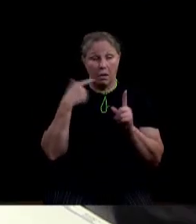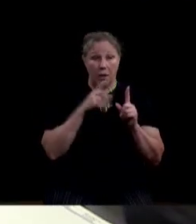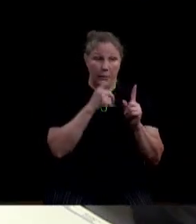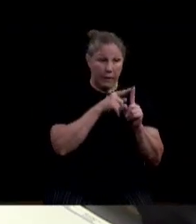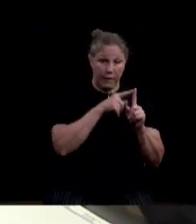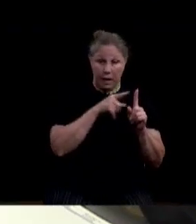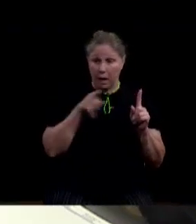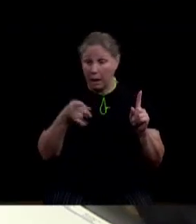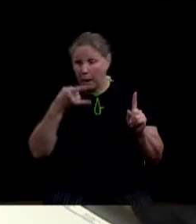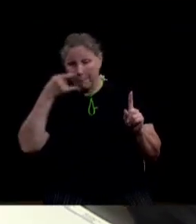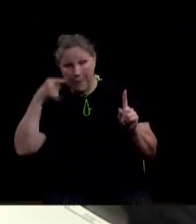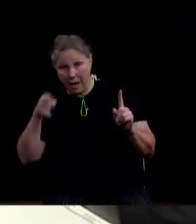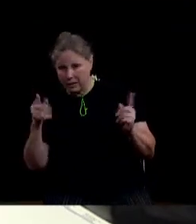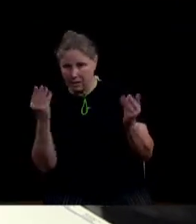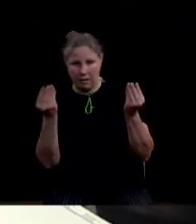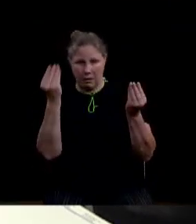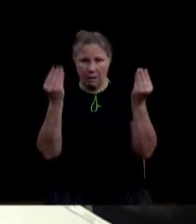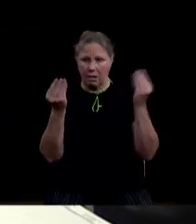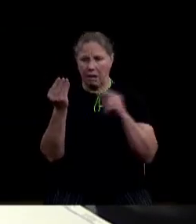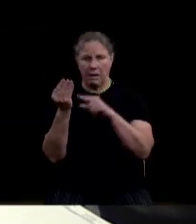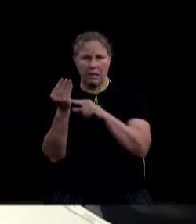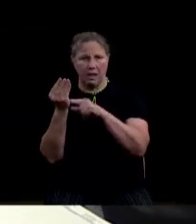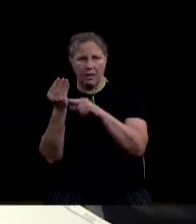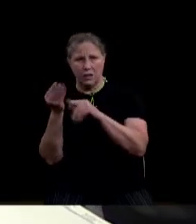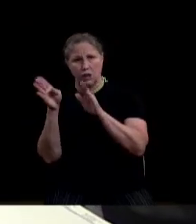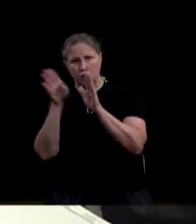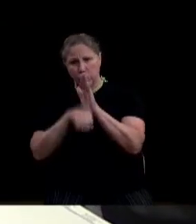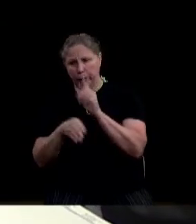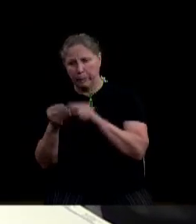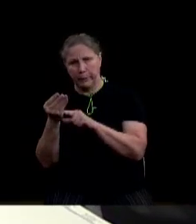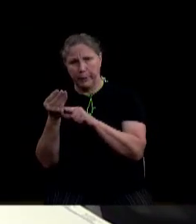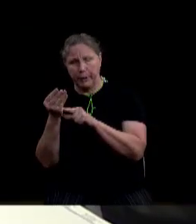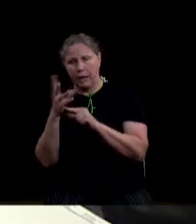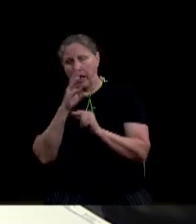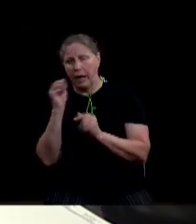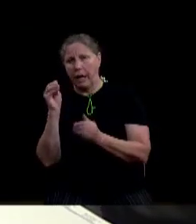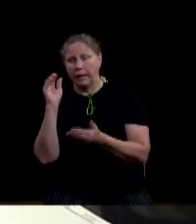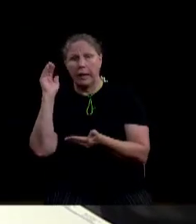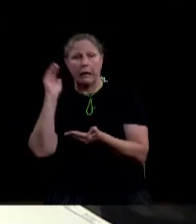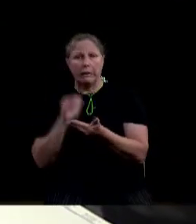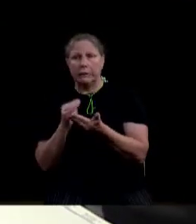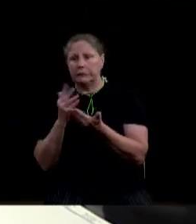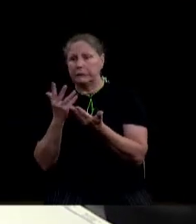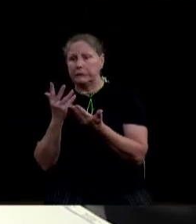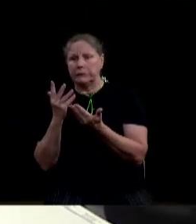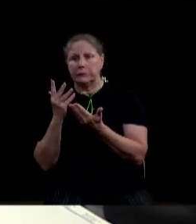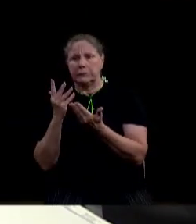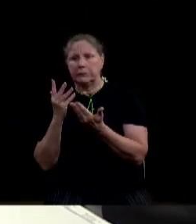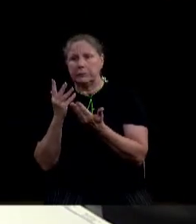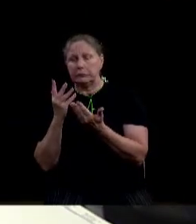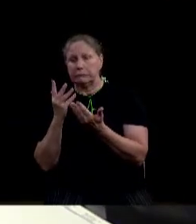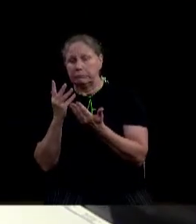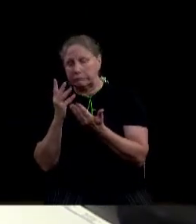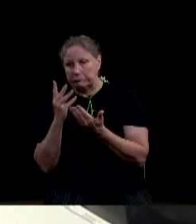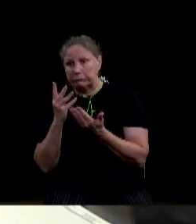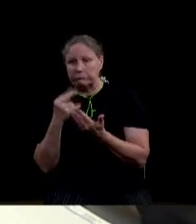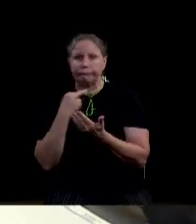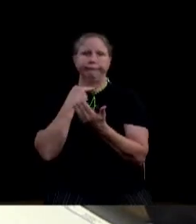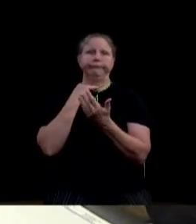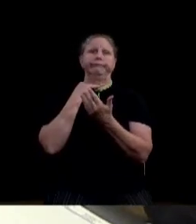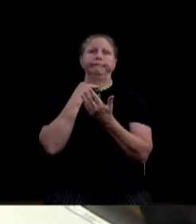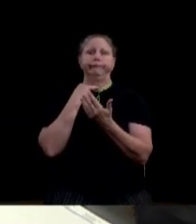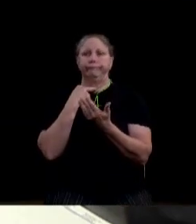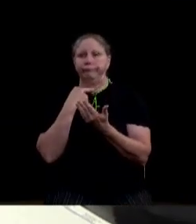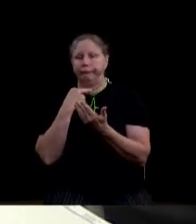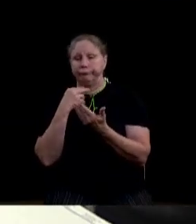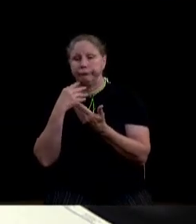it's probably the least intrusive of the things that we're proposing to